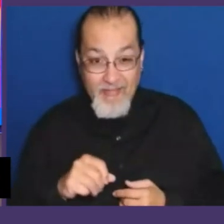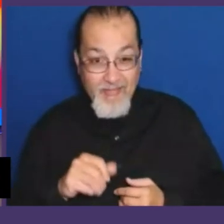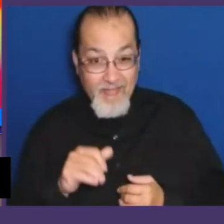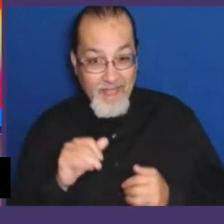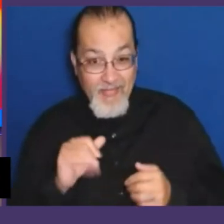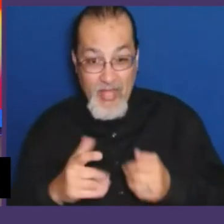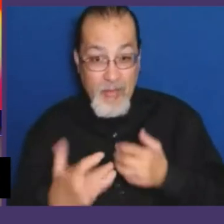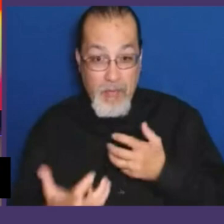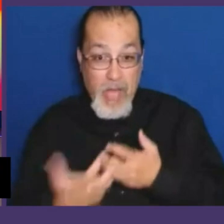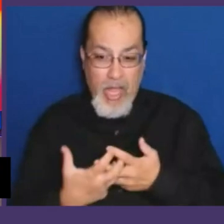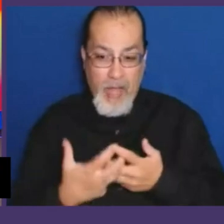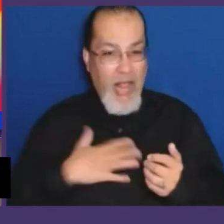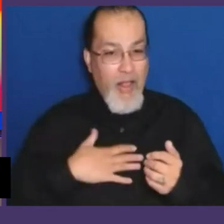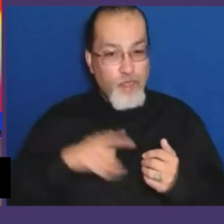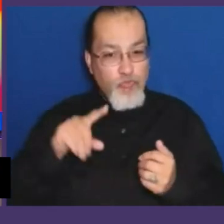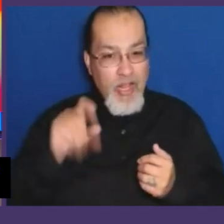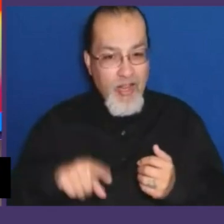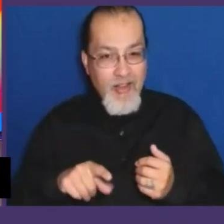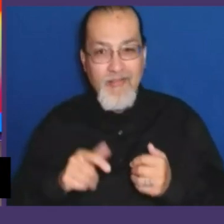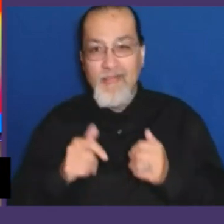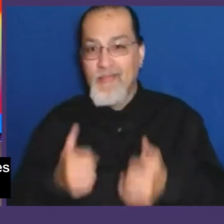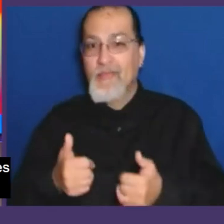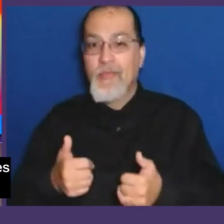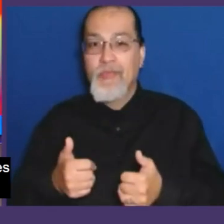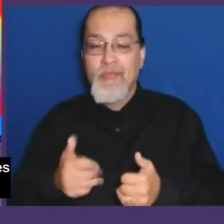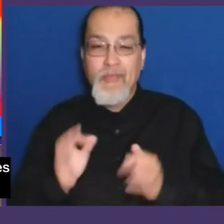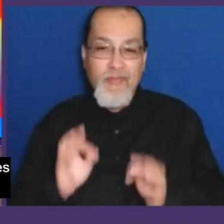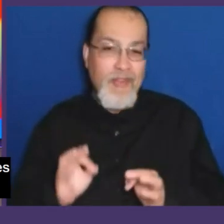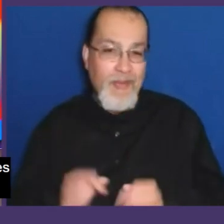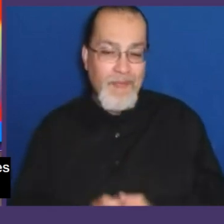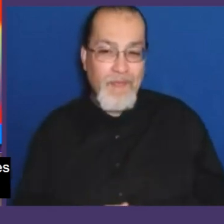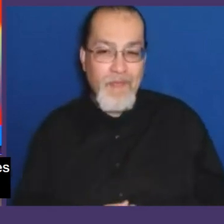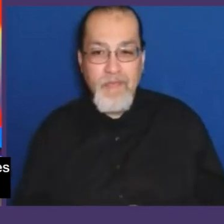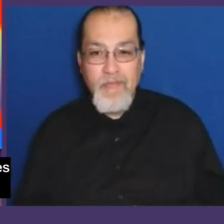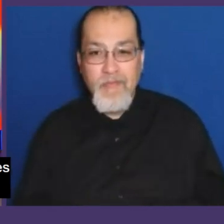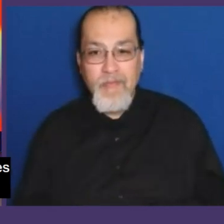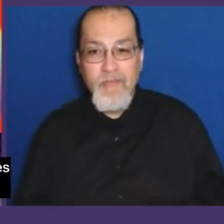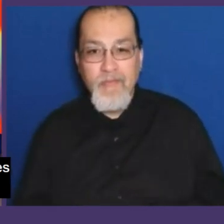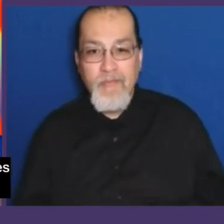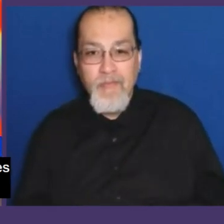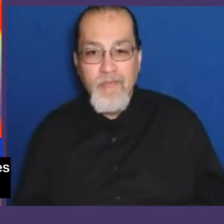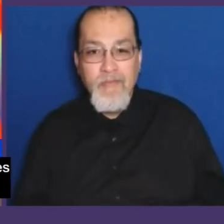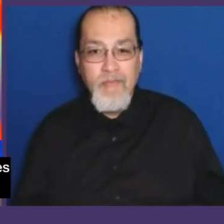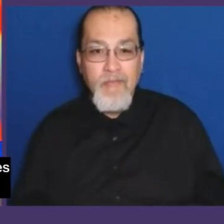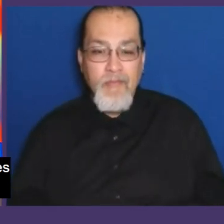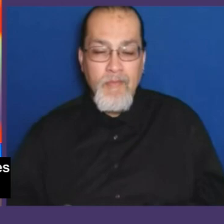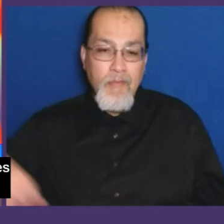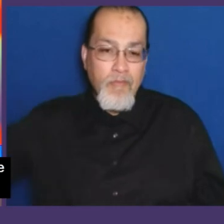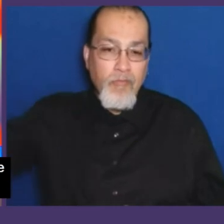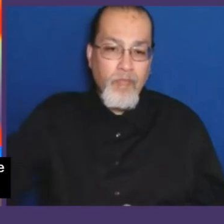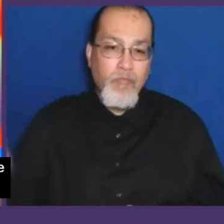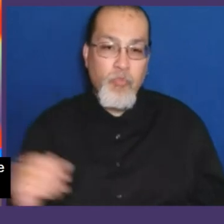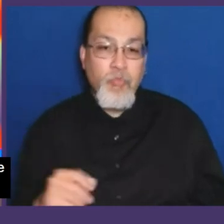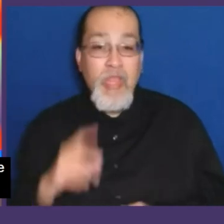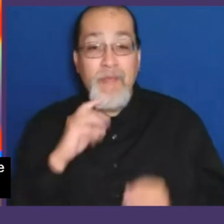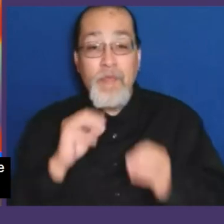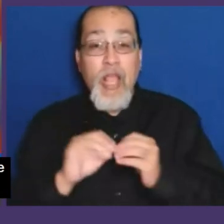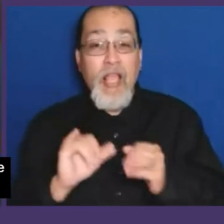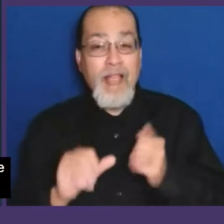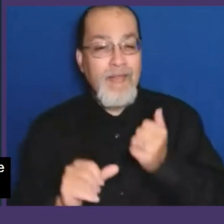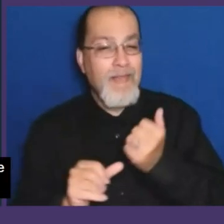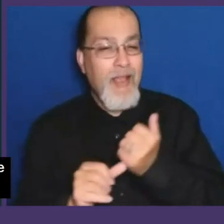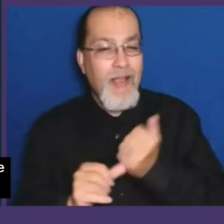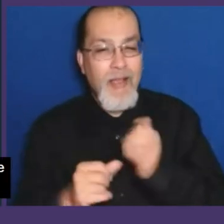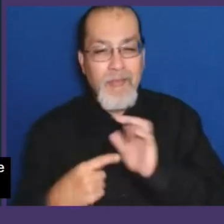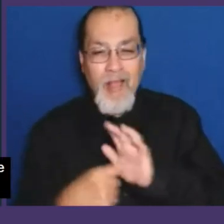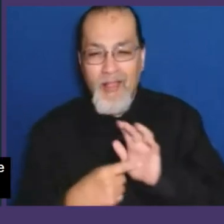So this is what, this is number, having said all that, these are kind of like the assistant models that are probably available to you at this point. There's a team at